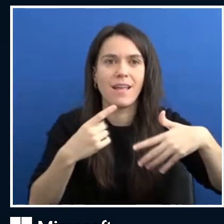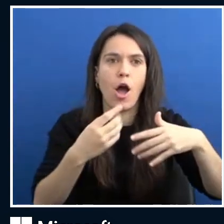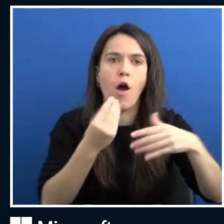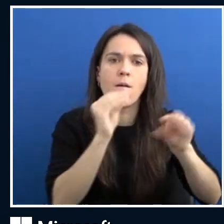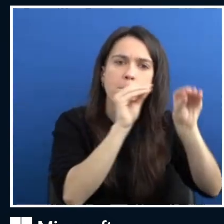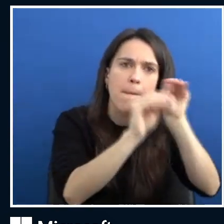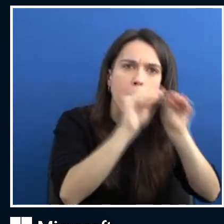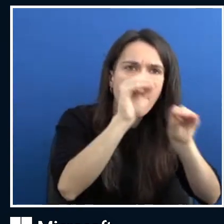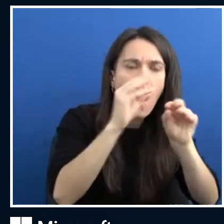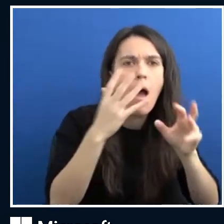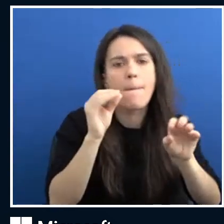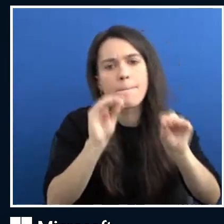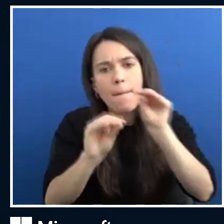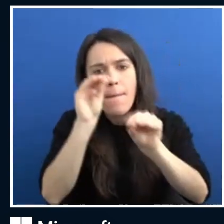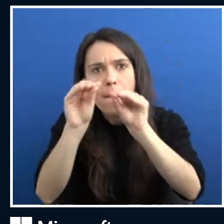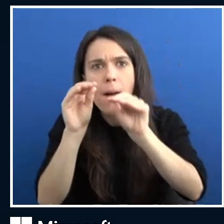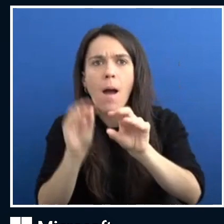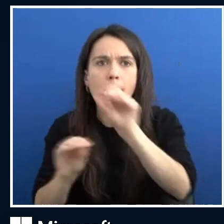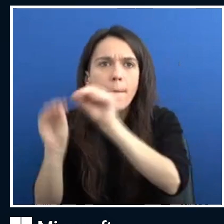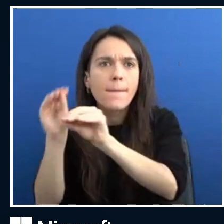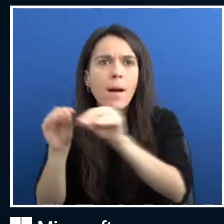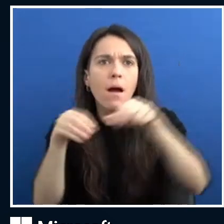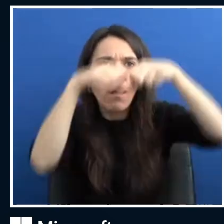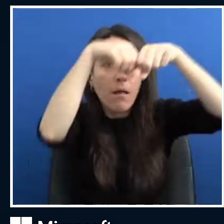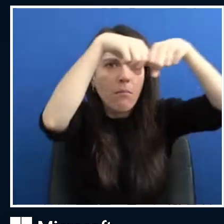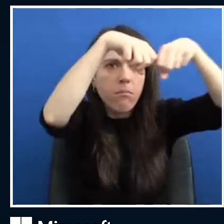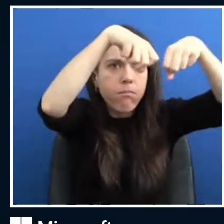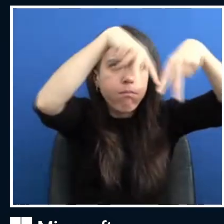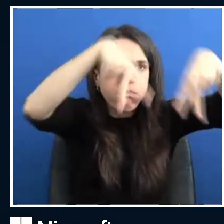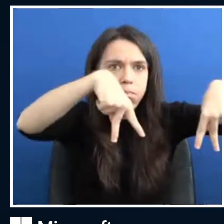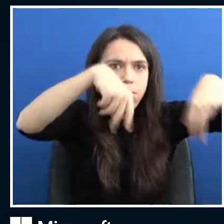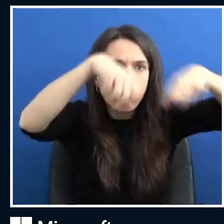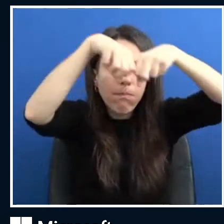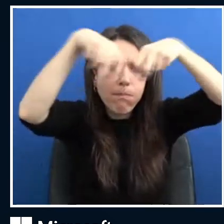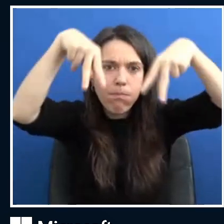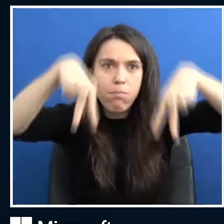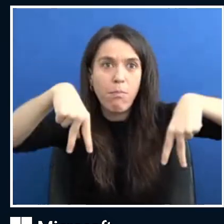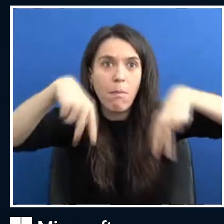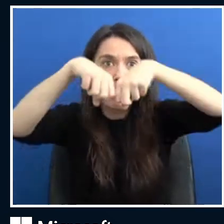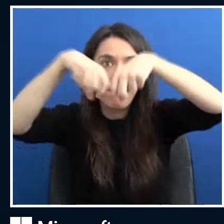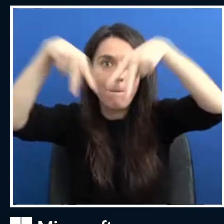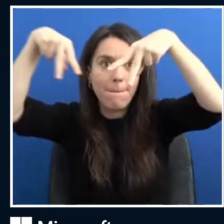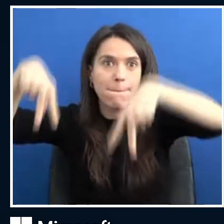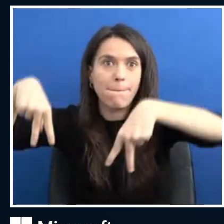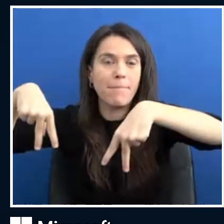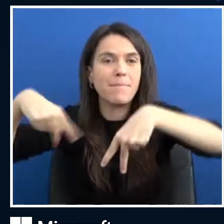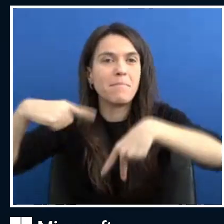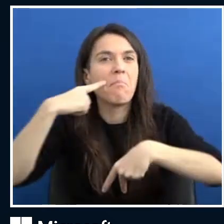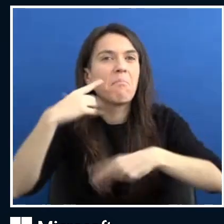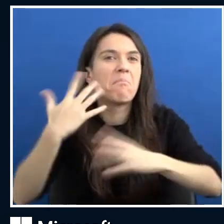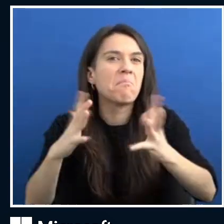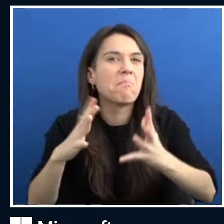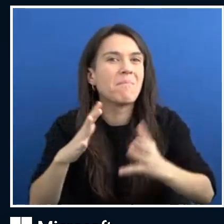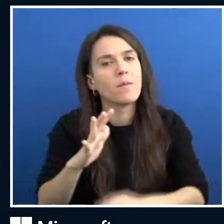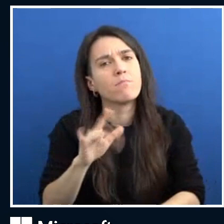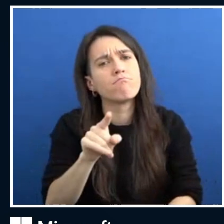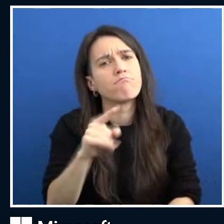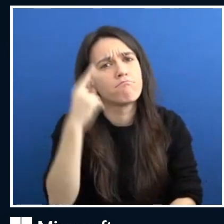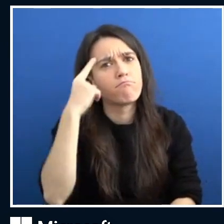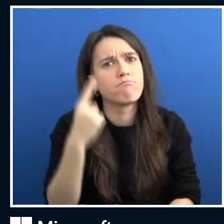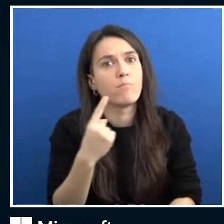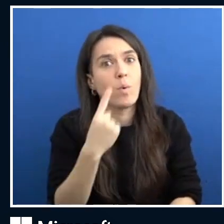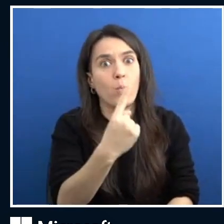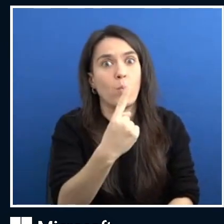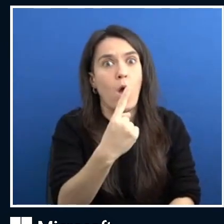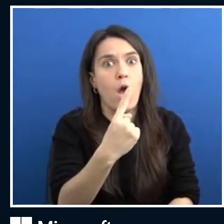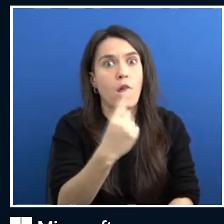tree and not really considering the rest, there's a high chance that around 1/3 of your points